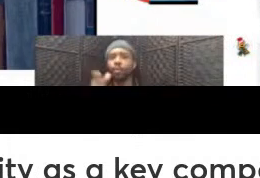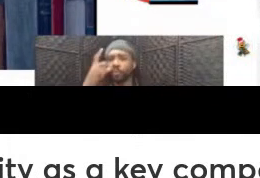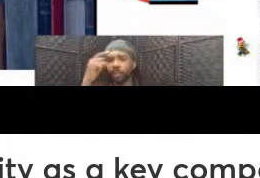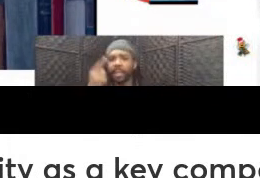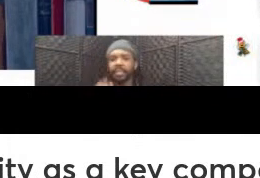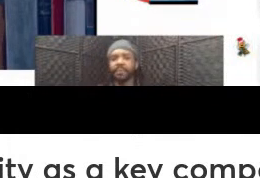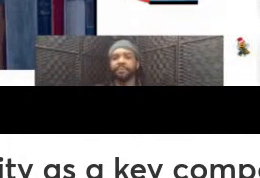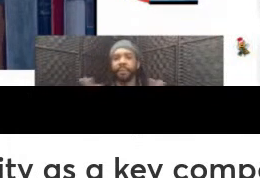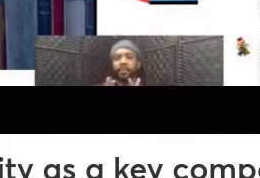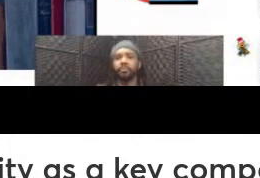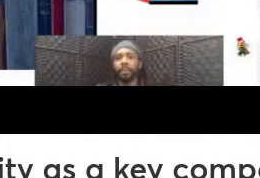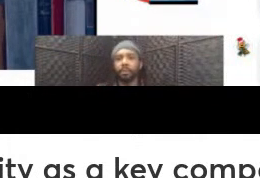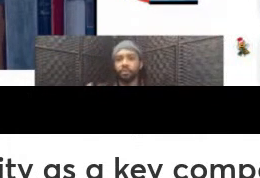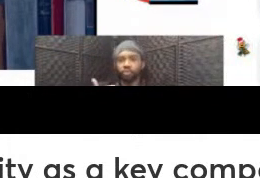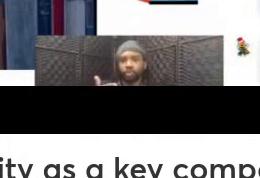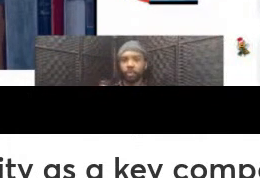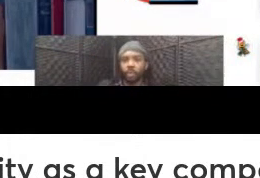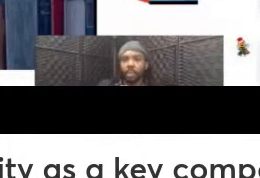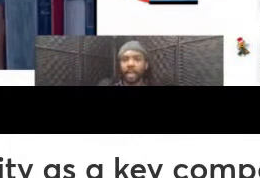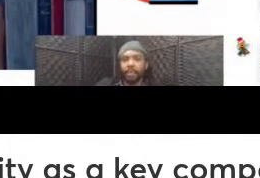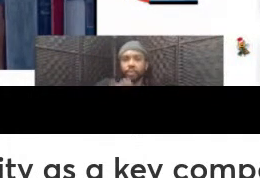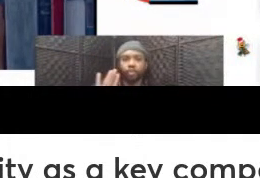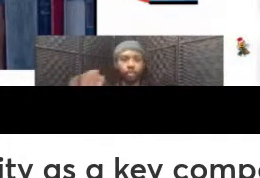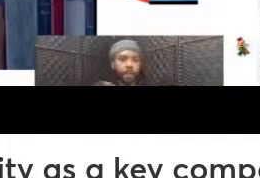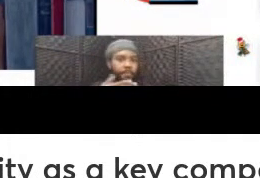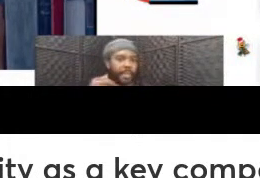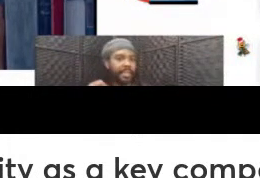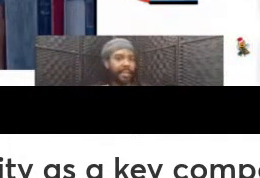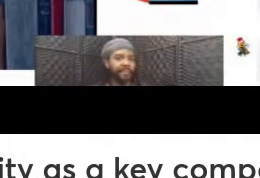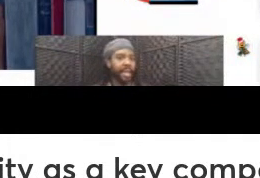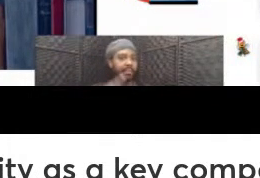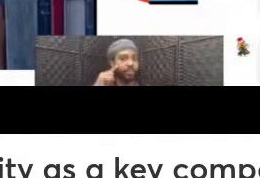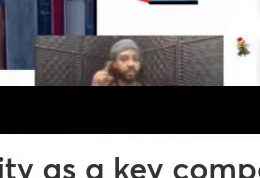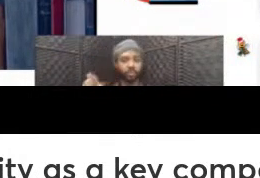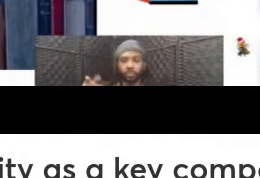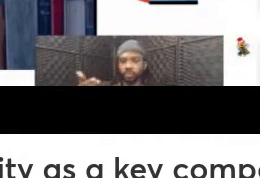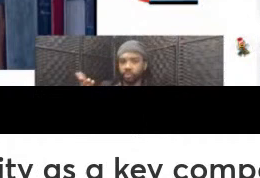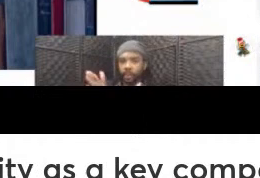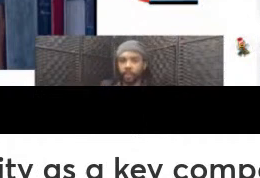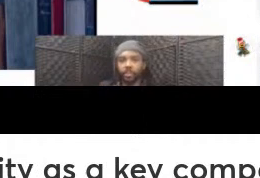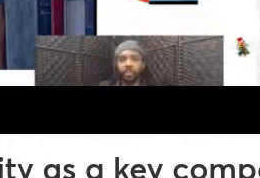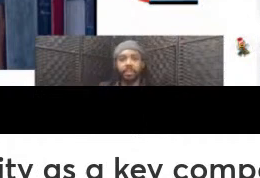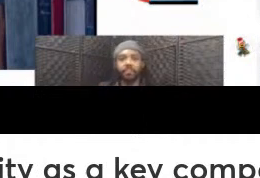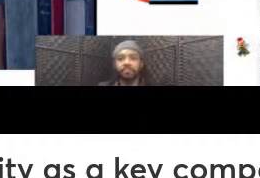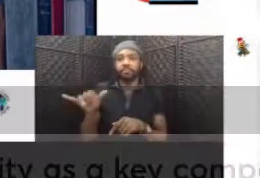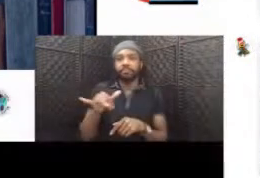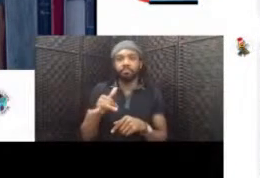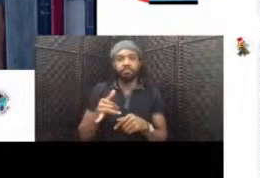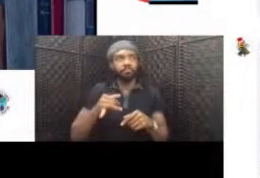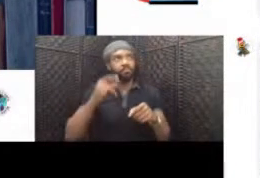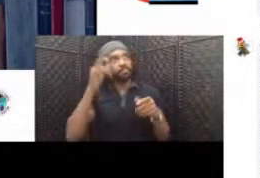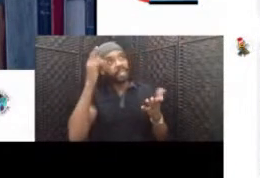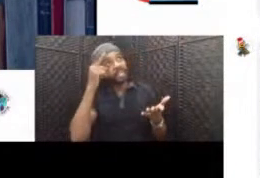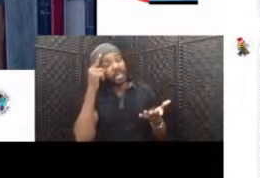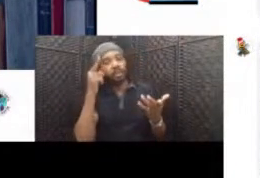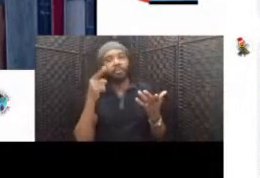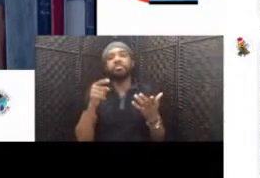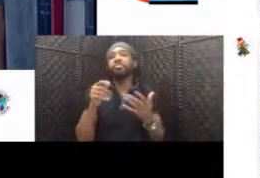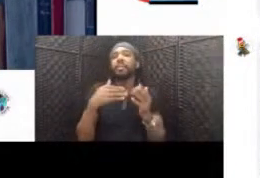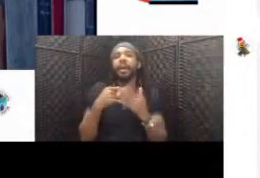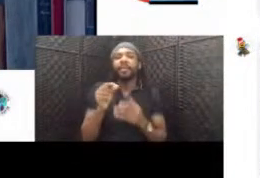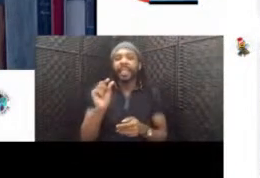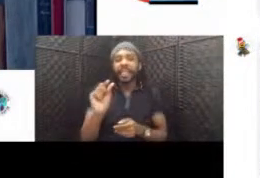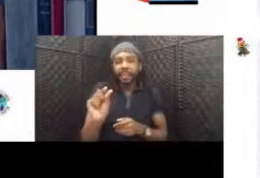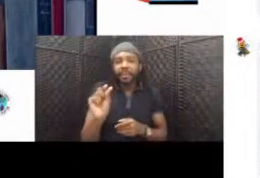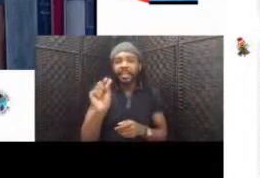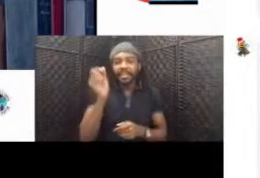with us too, you know, your best advice to somebody that is thinking about doing this, considering it, even if it's just a little, you know,